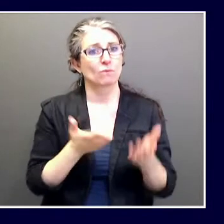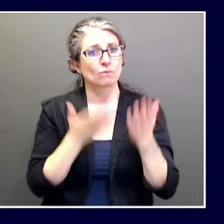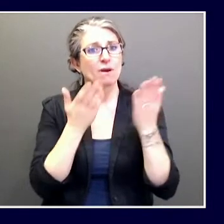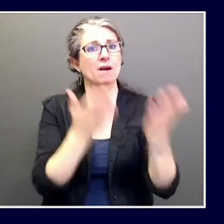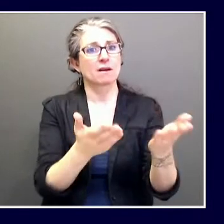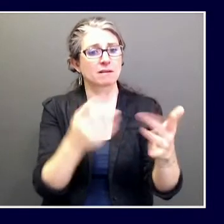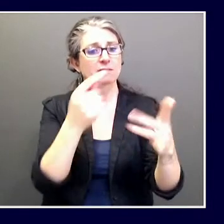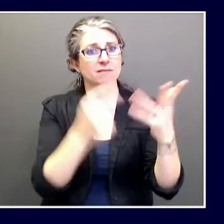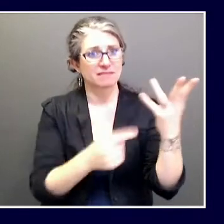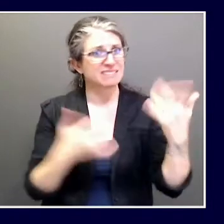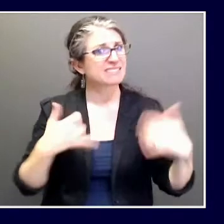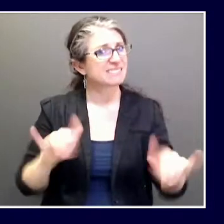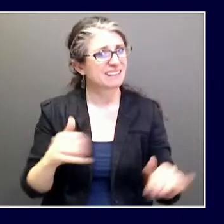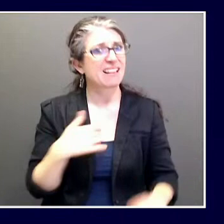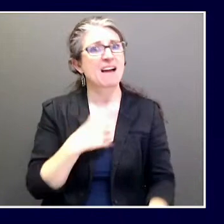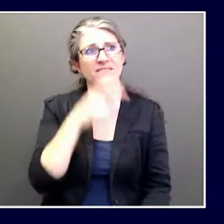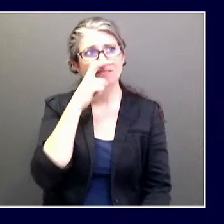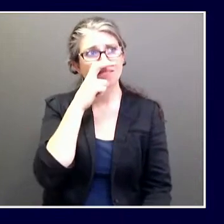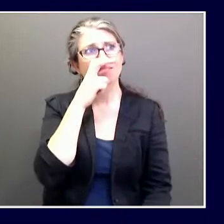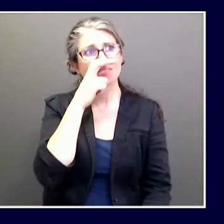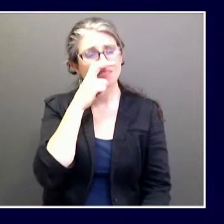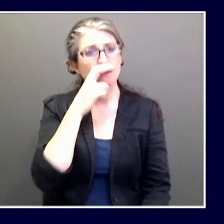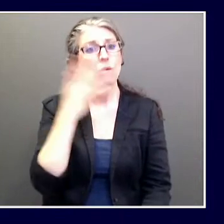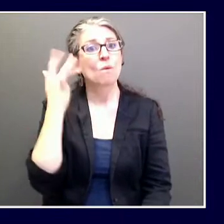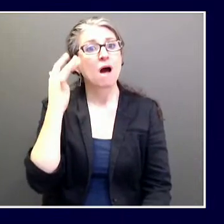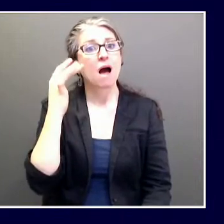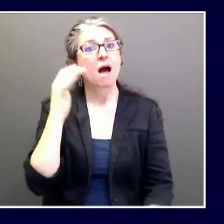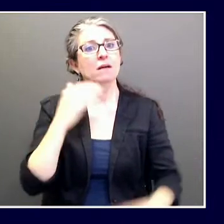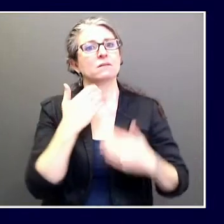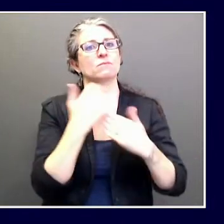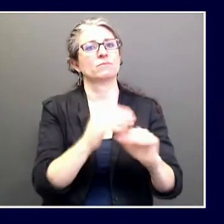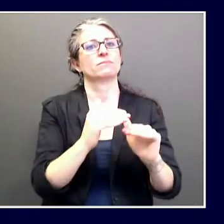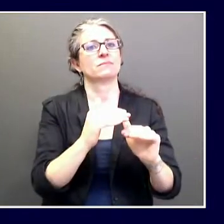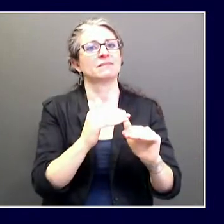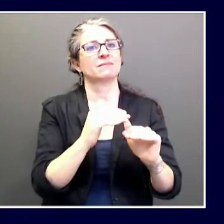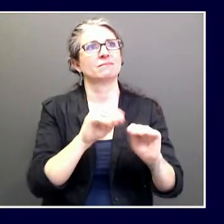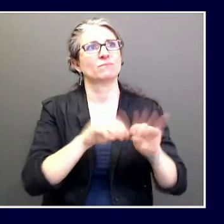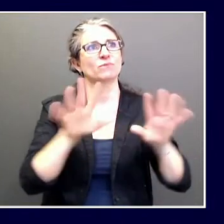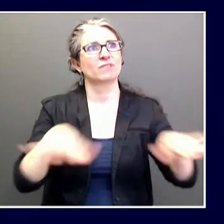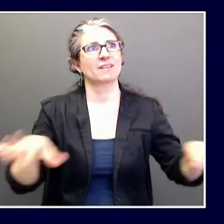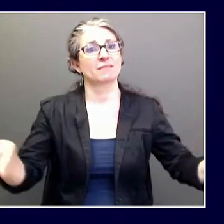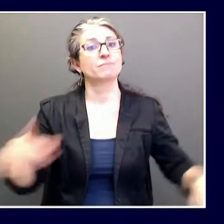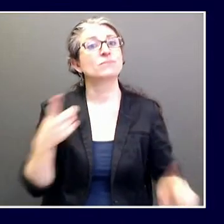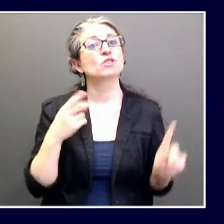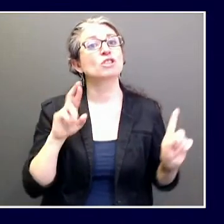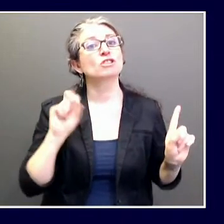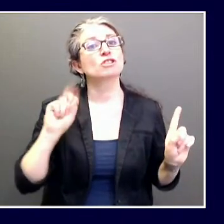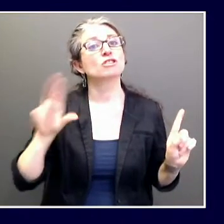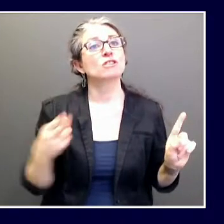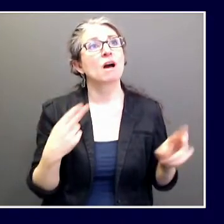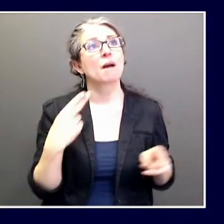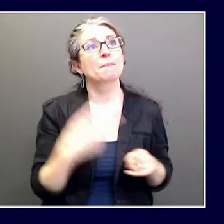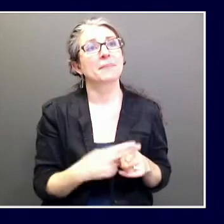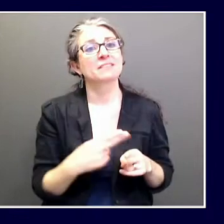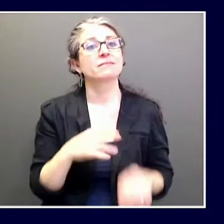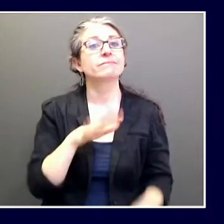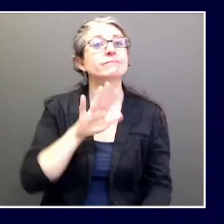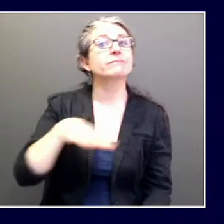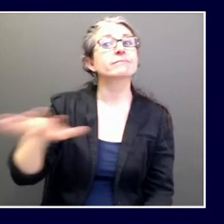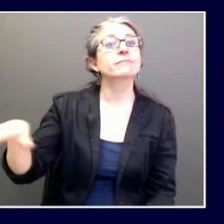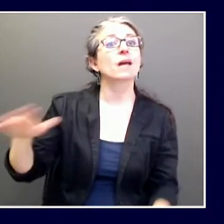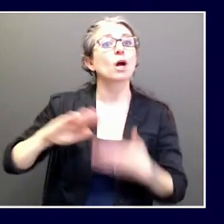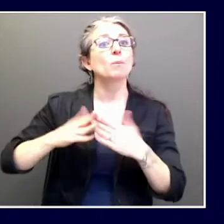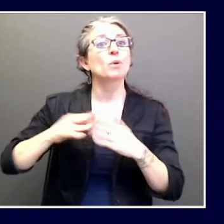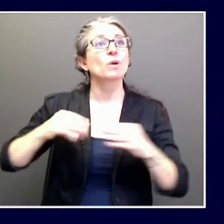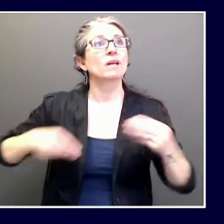way. Director Shah mentioned the community transmission map. Maine is in moderate and high community transmission